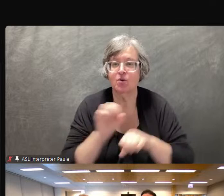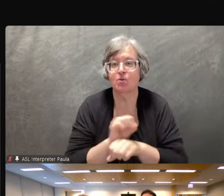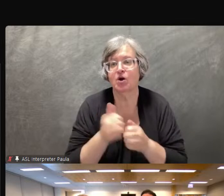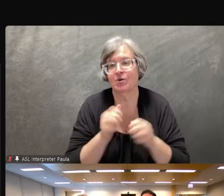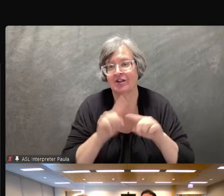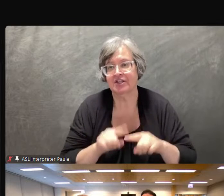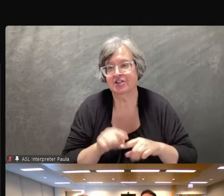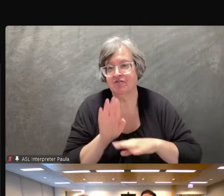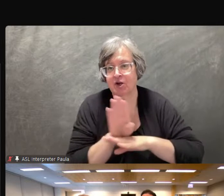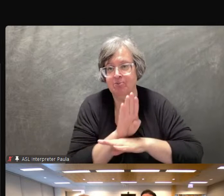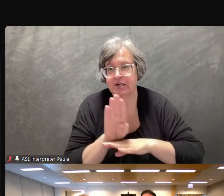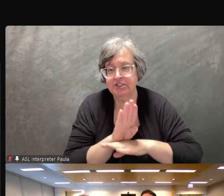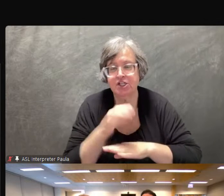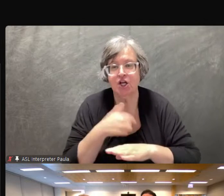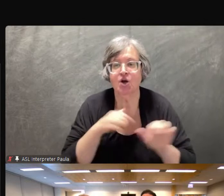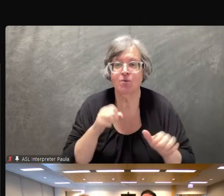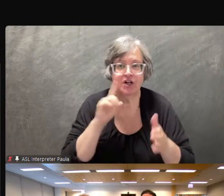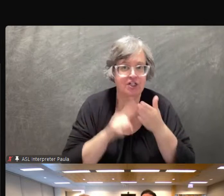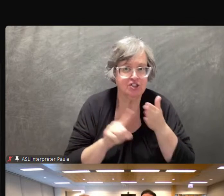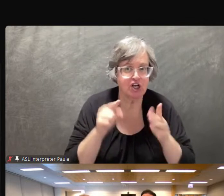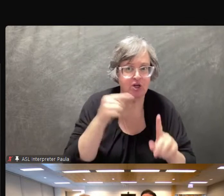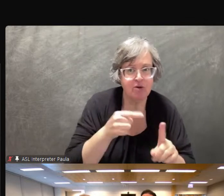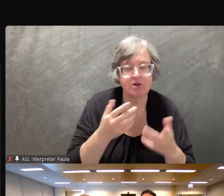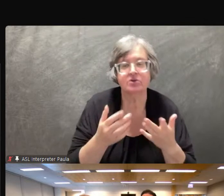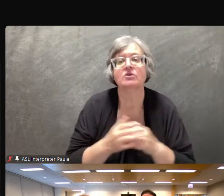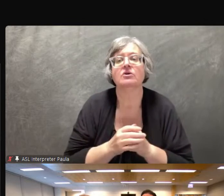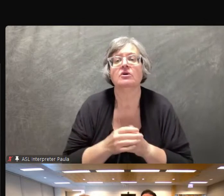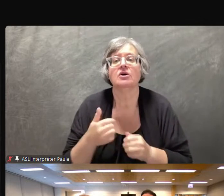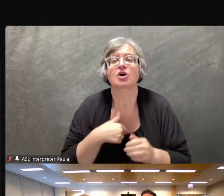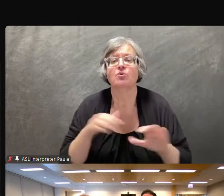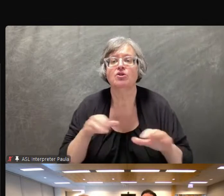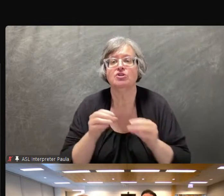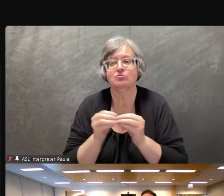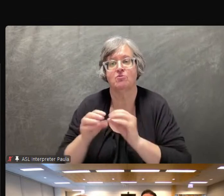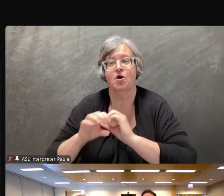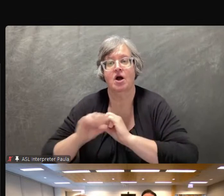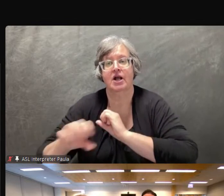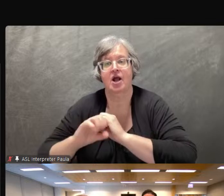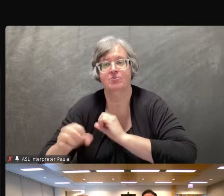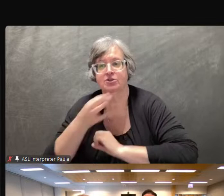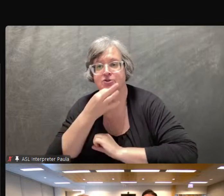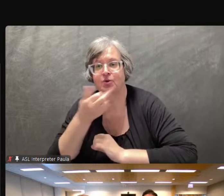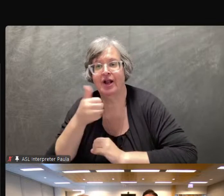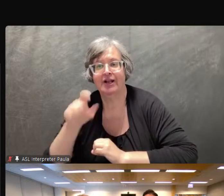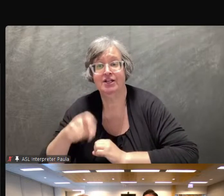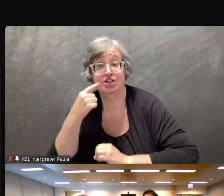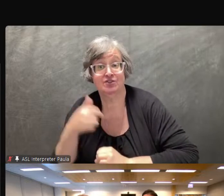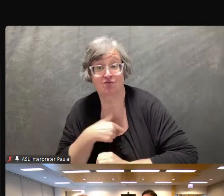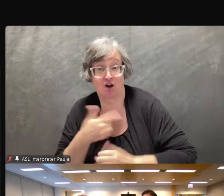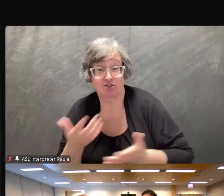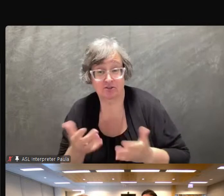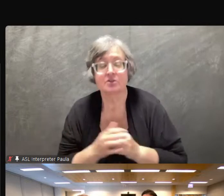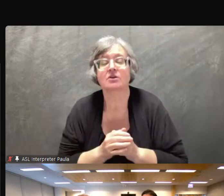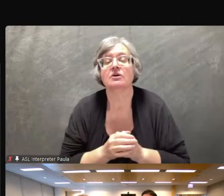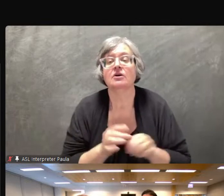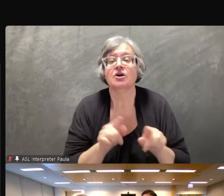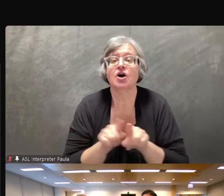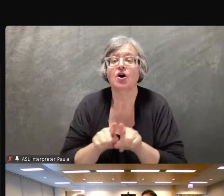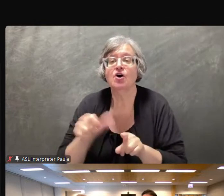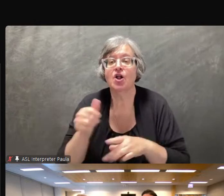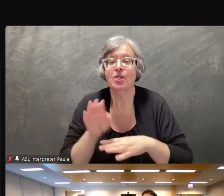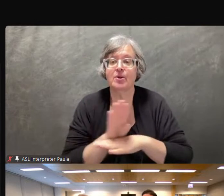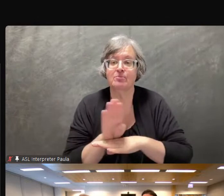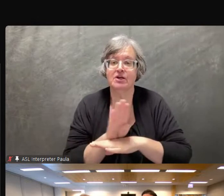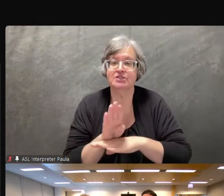and local businesses. We did a checkpoint with them, talking about the next round of the campaign coming up, any needs they may have for us to highlight, and other businesses we